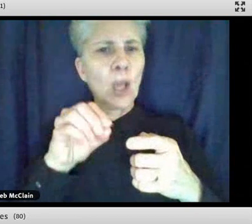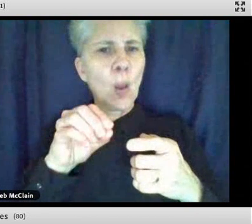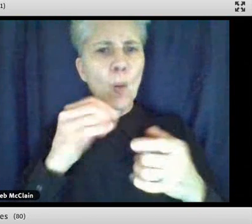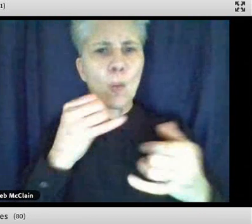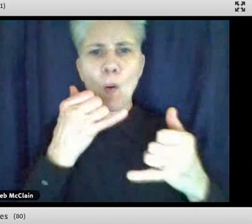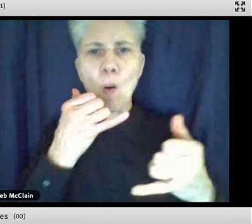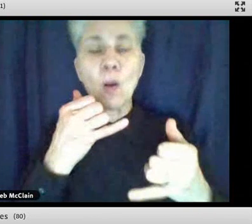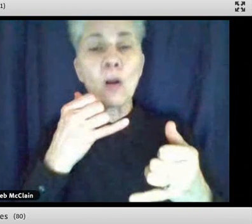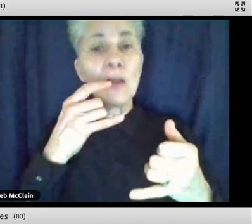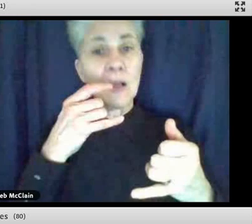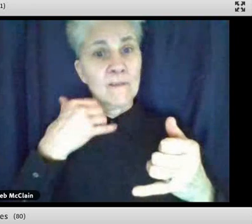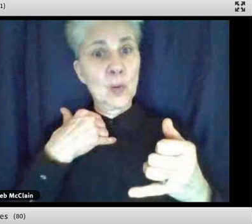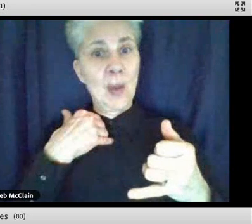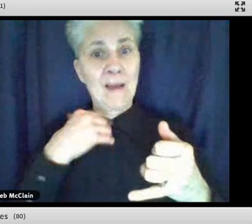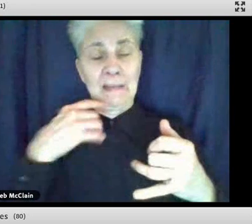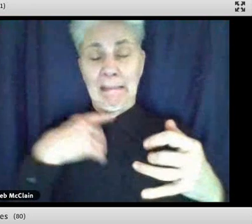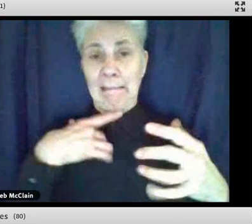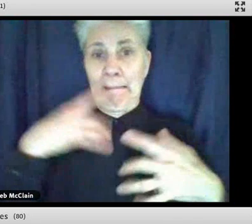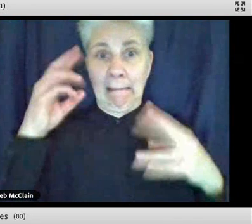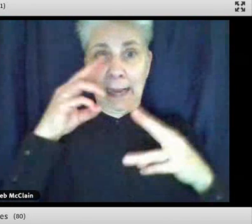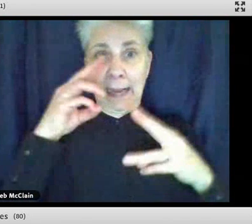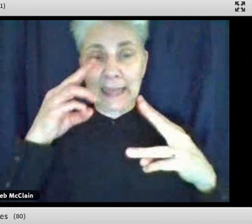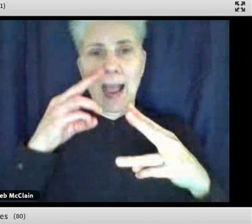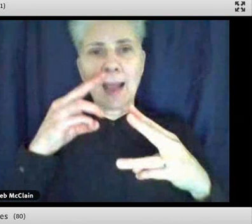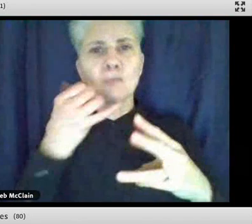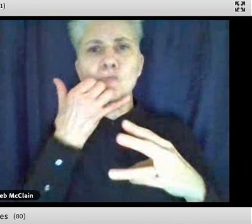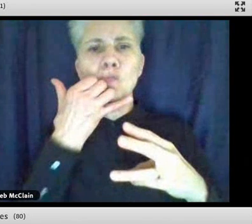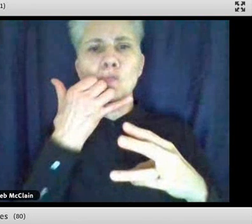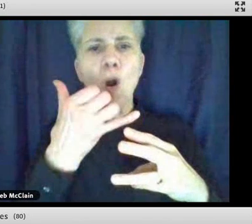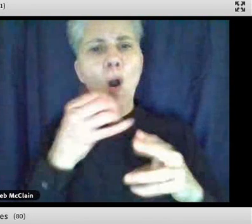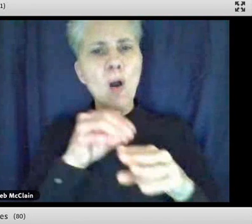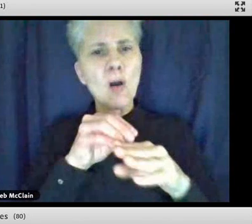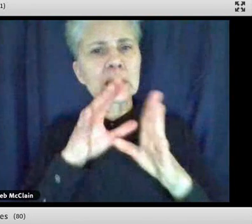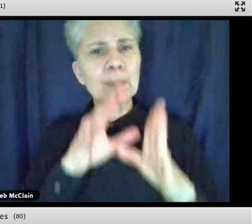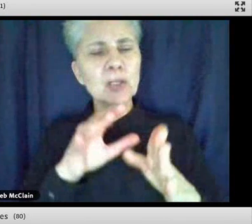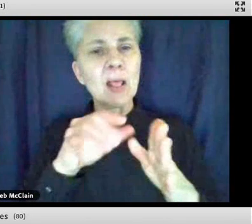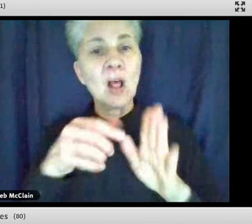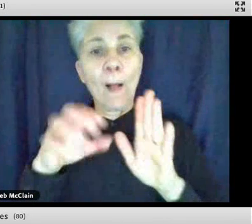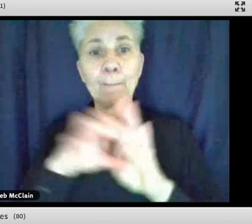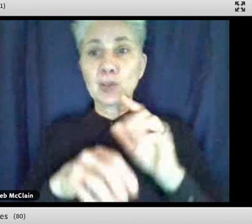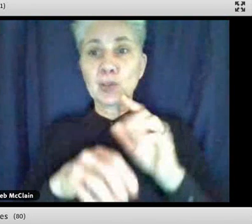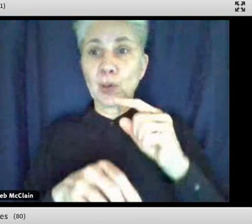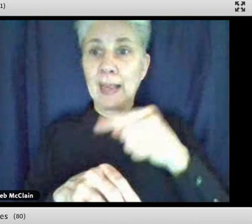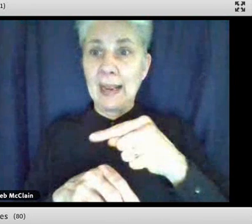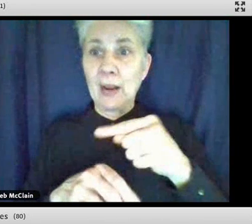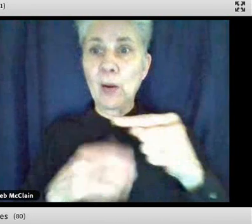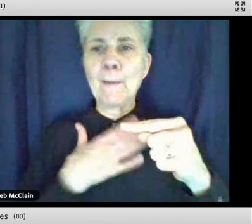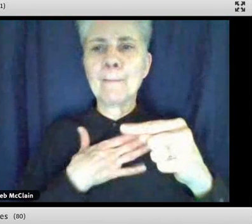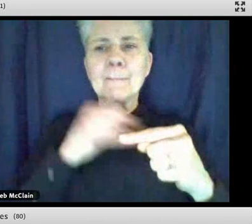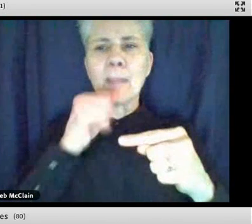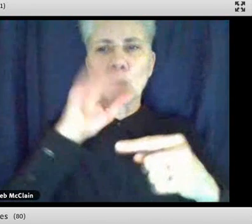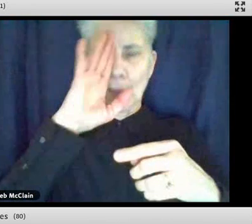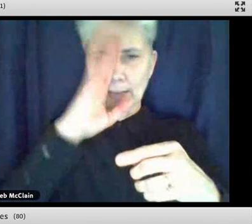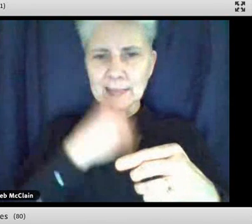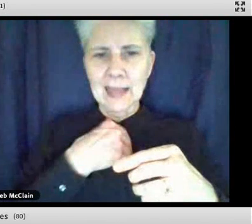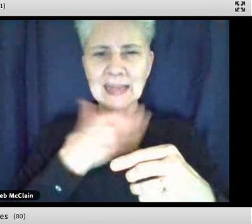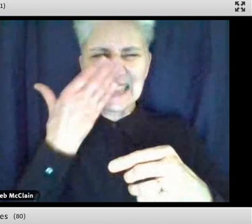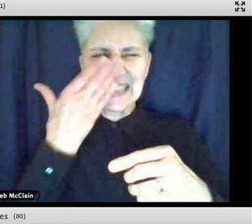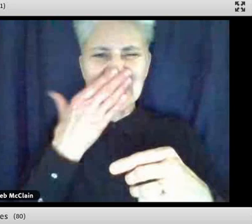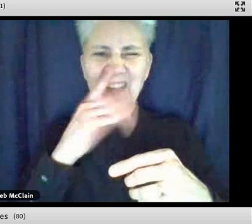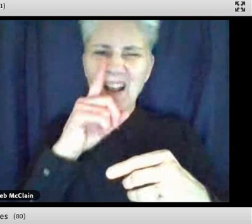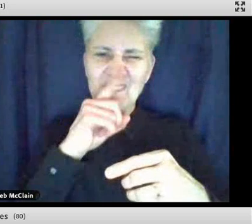have severe anxiety, call a specialist. This picture right here, this is my grandson, and he's sniffing a fake